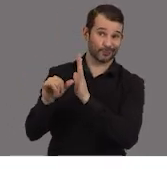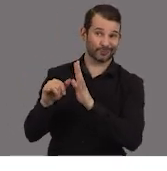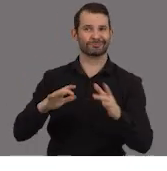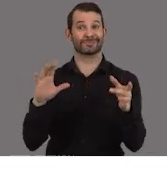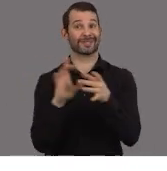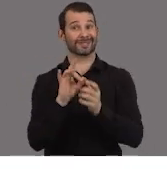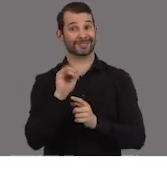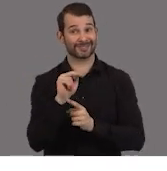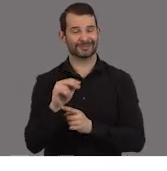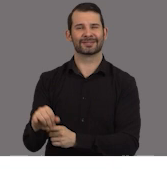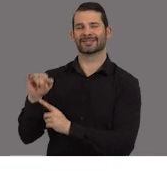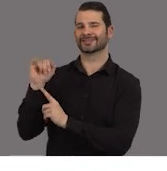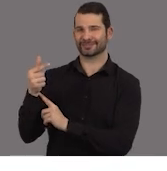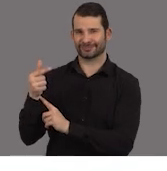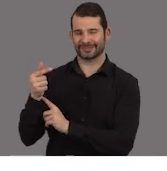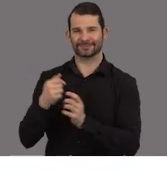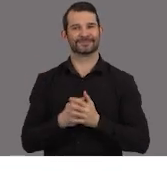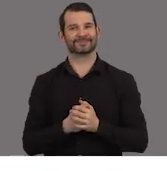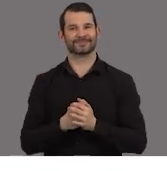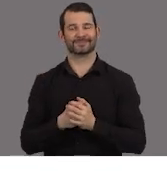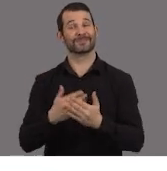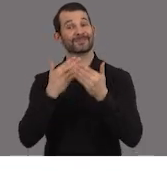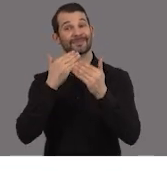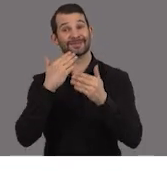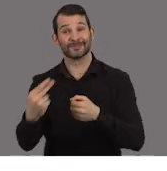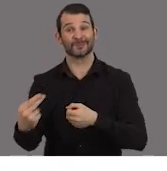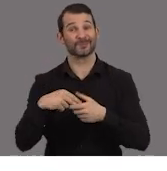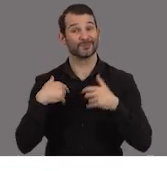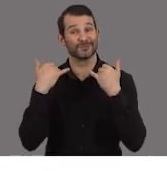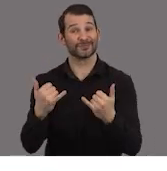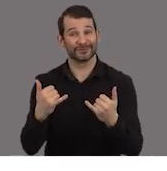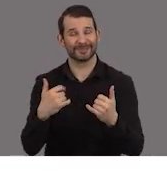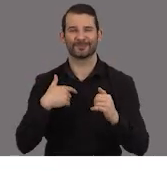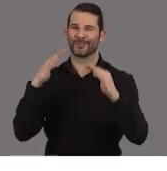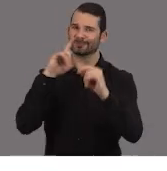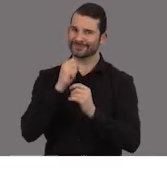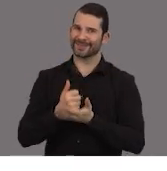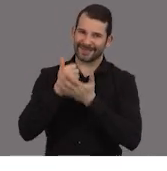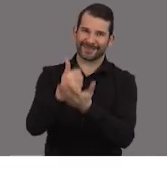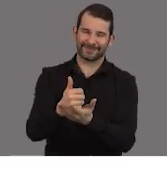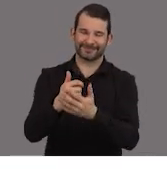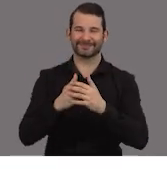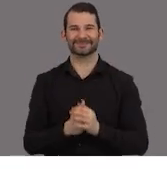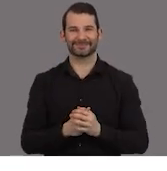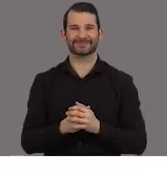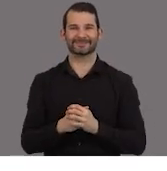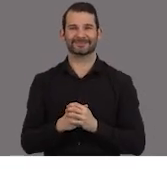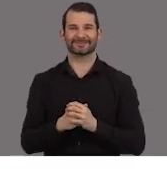LinkedIn, and Instagram. Thank you for joining us today, and we hope it was very helpful.